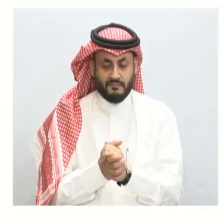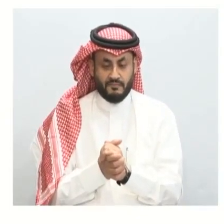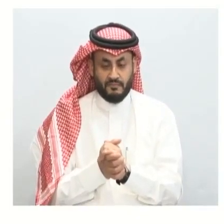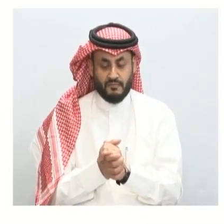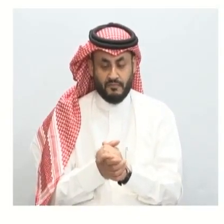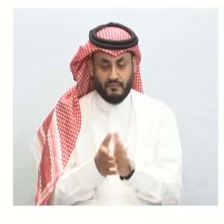Moving on.